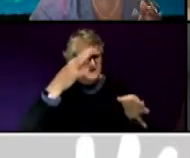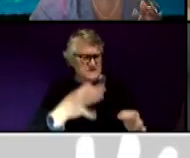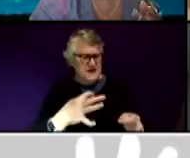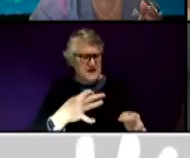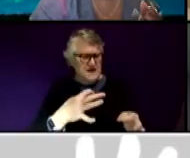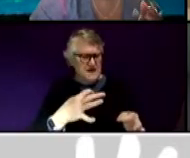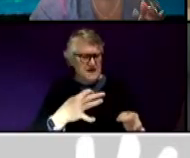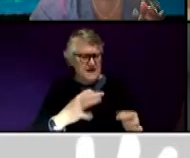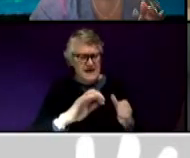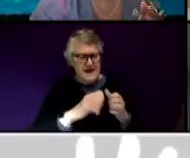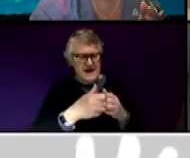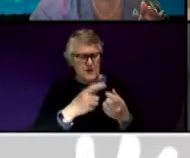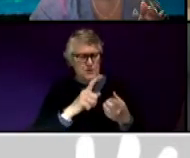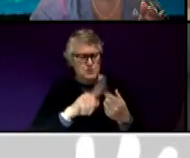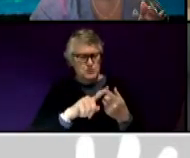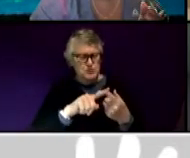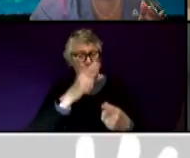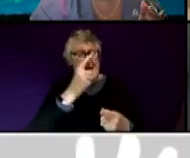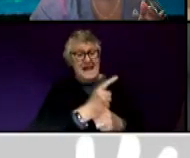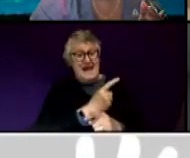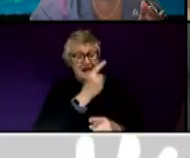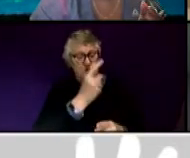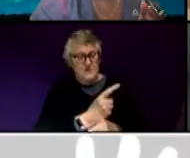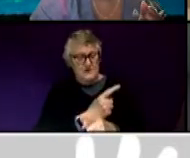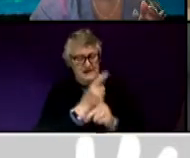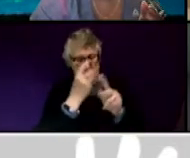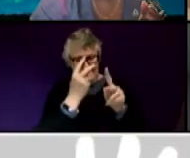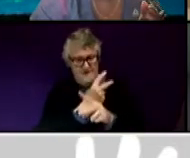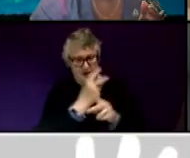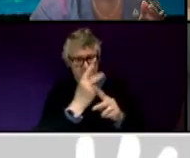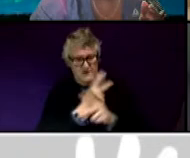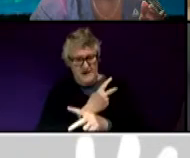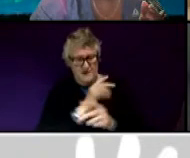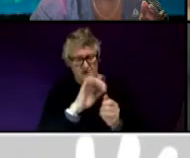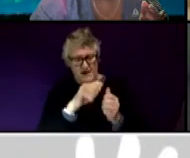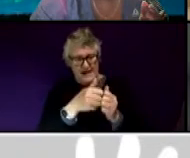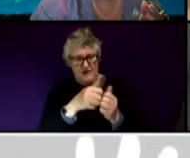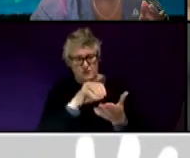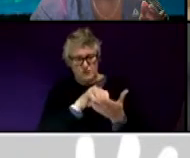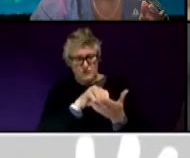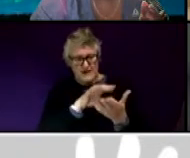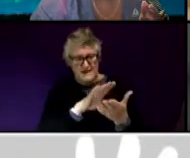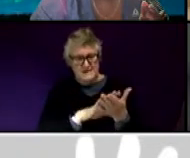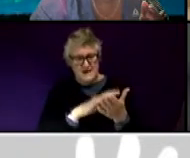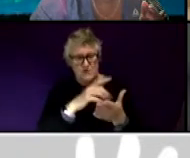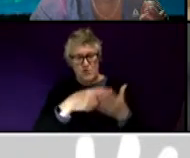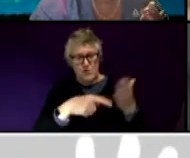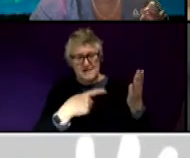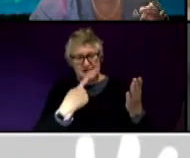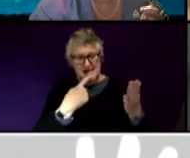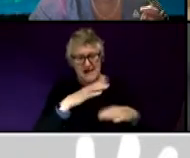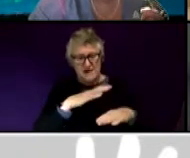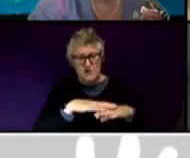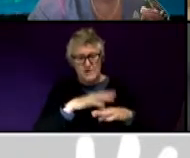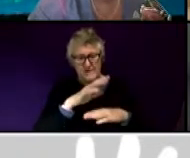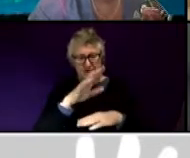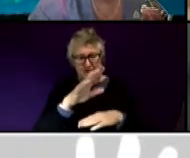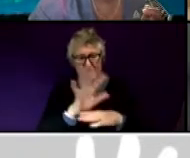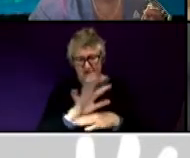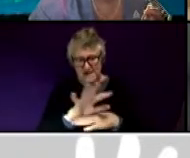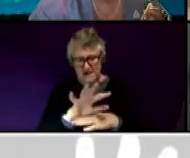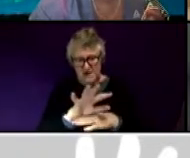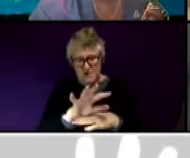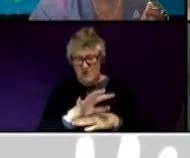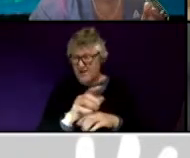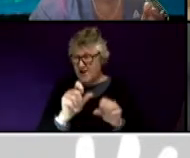accurately figure out how they're going to write down what was said on the video. Could there be like two people